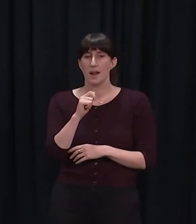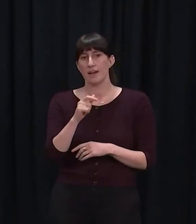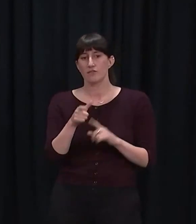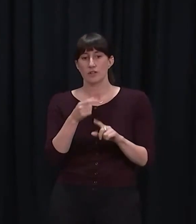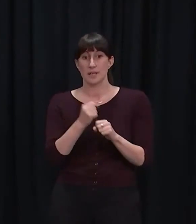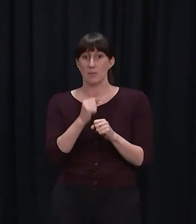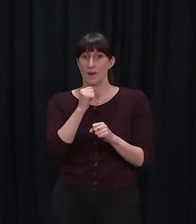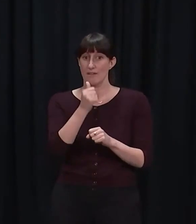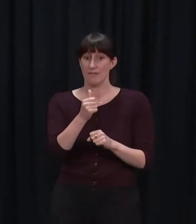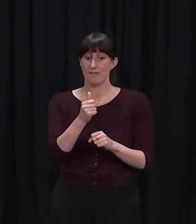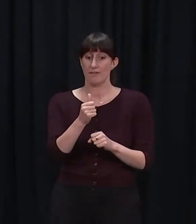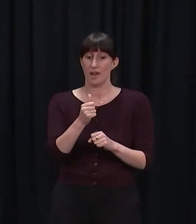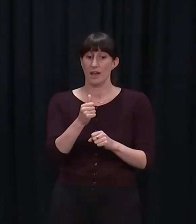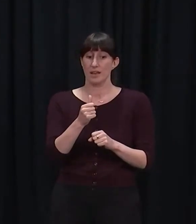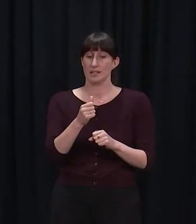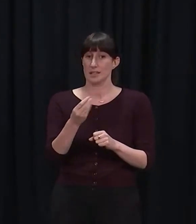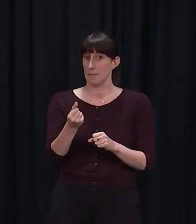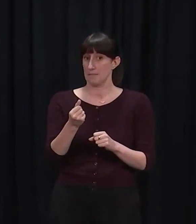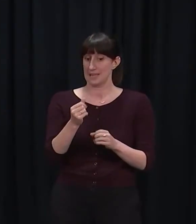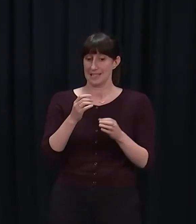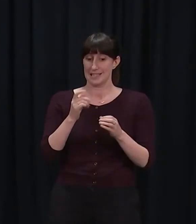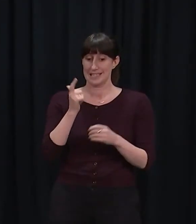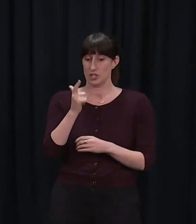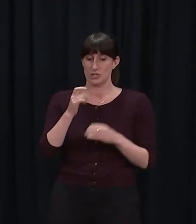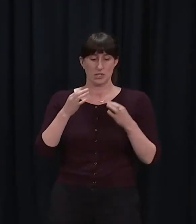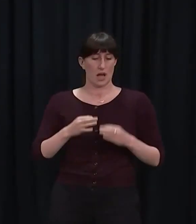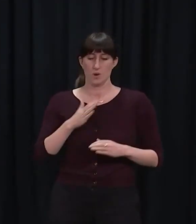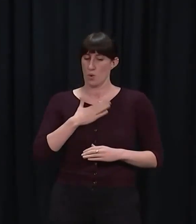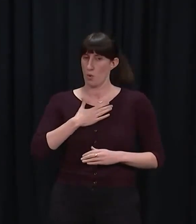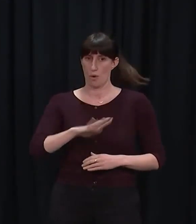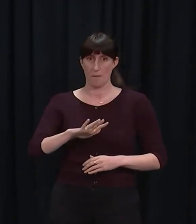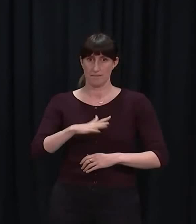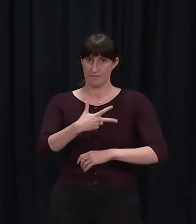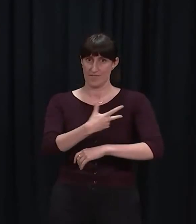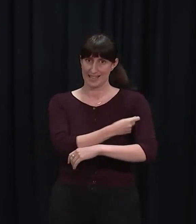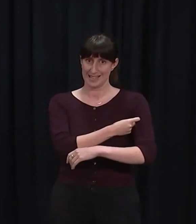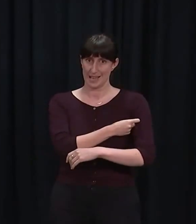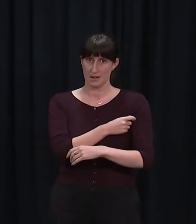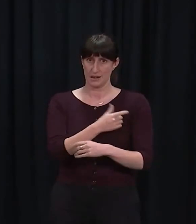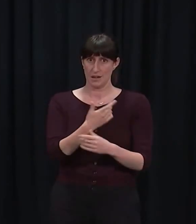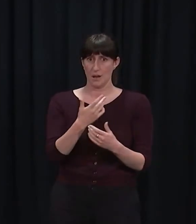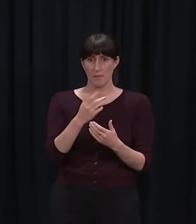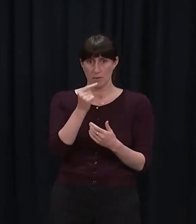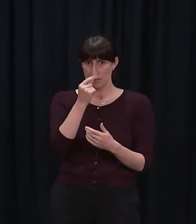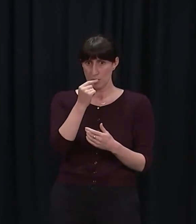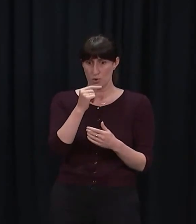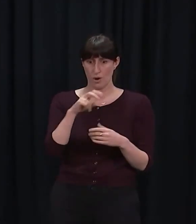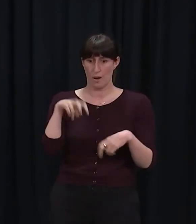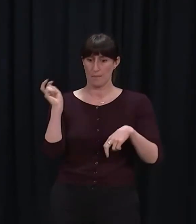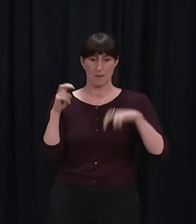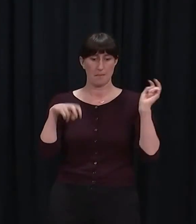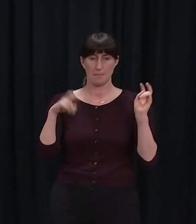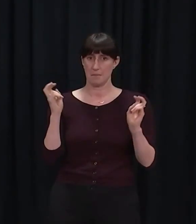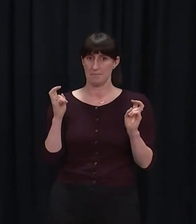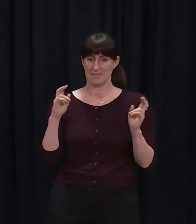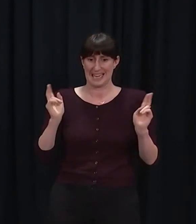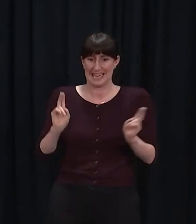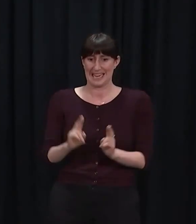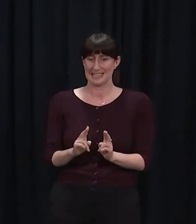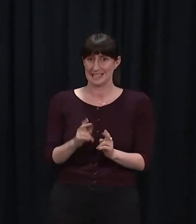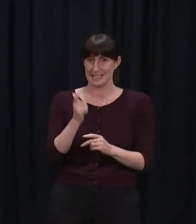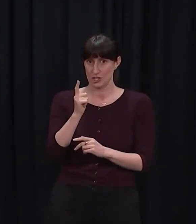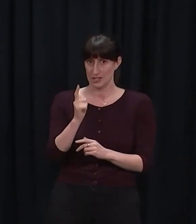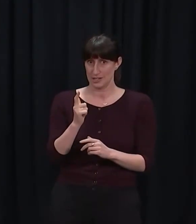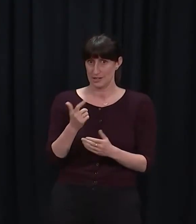the vaccine mandate comes in? Ministry of Education will work closely with schools who could be affected by that. I want to just note